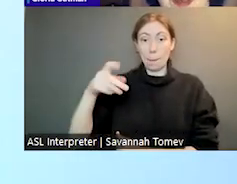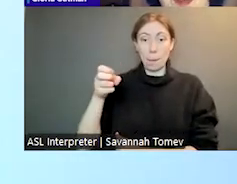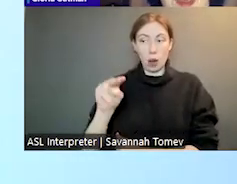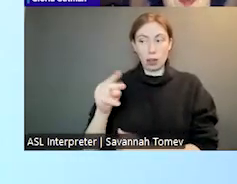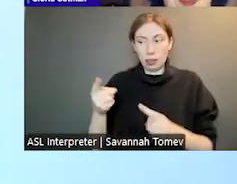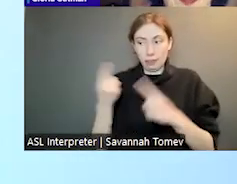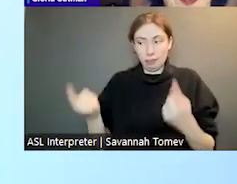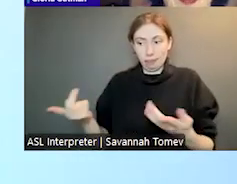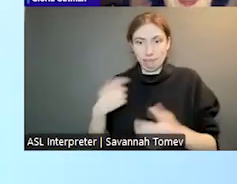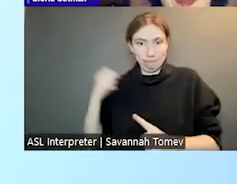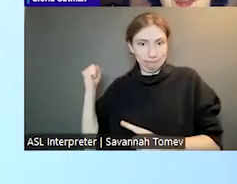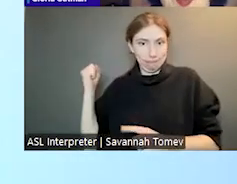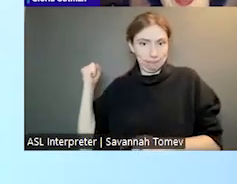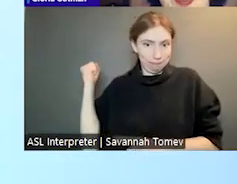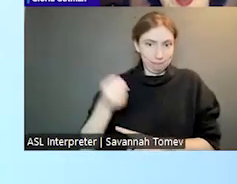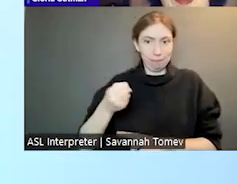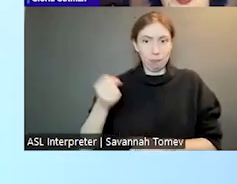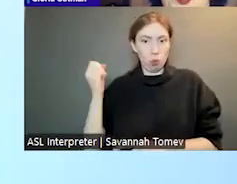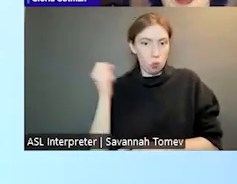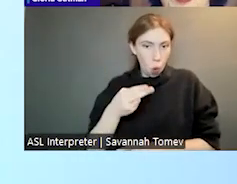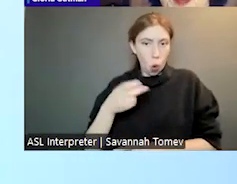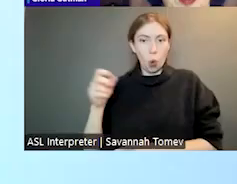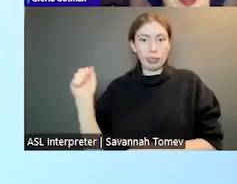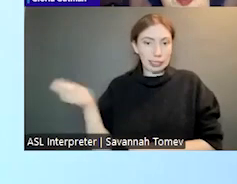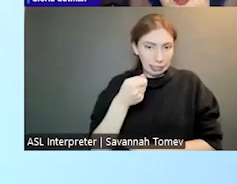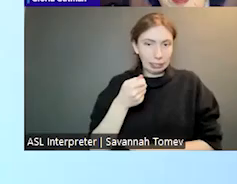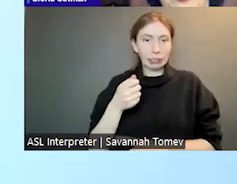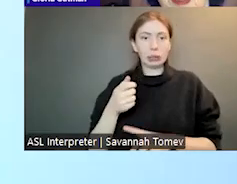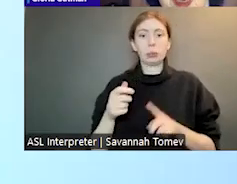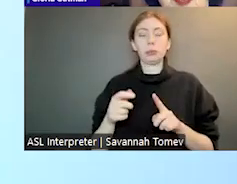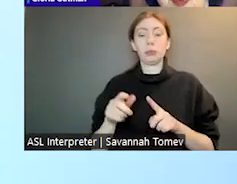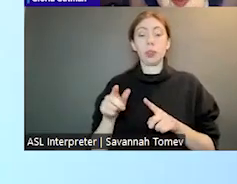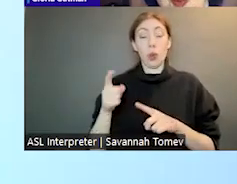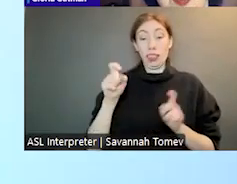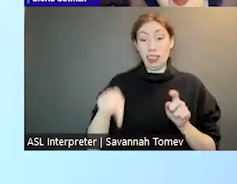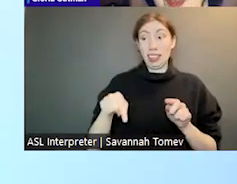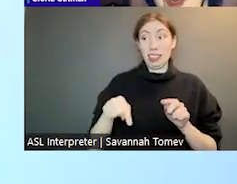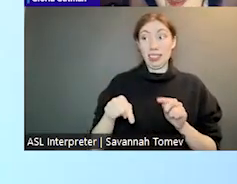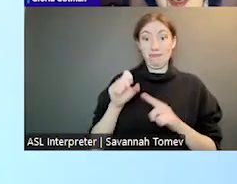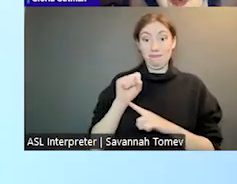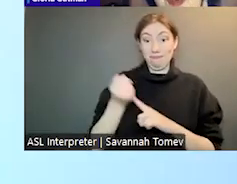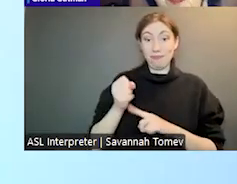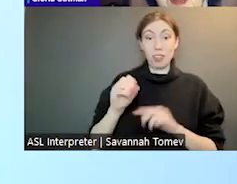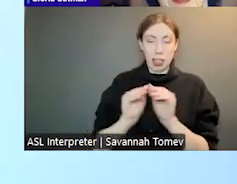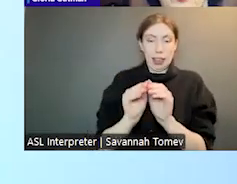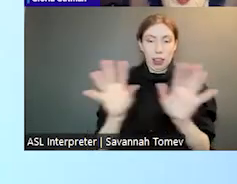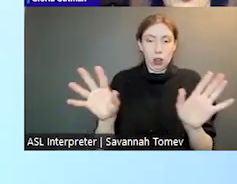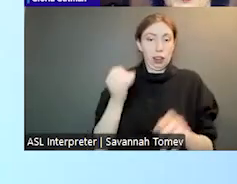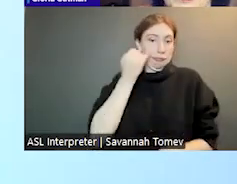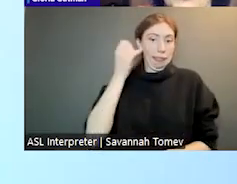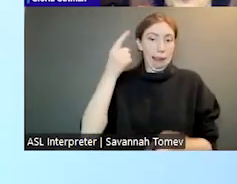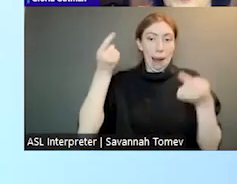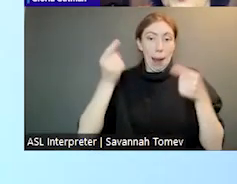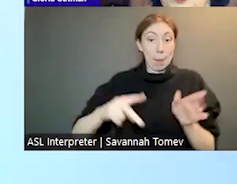And again, in this case, it's quite clear, if it happened once, it